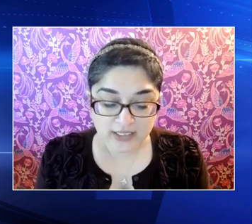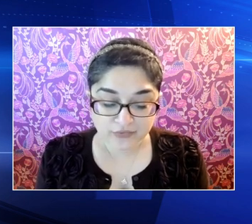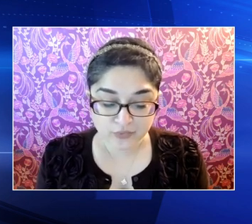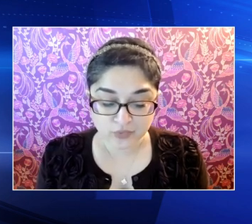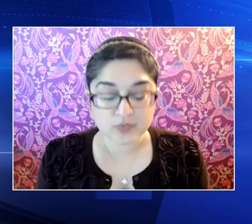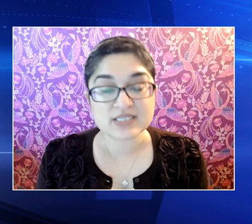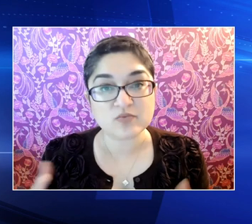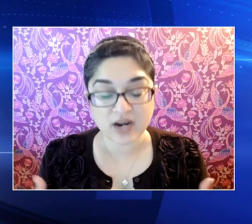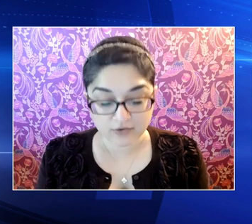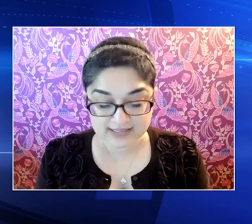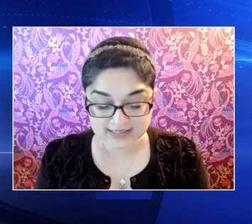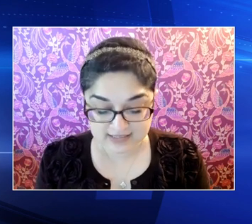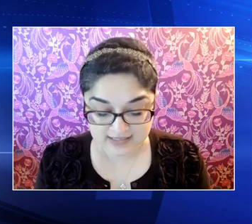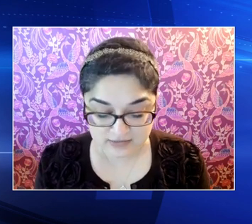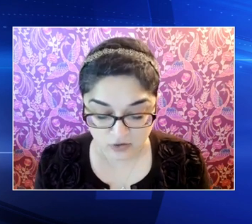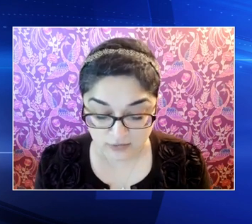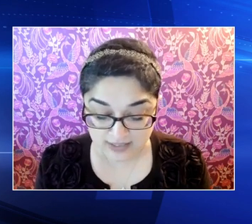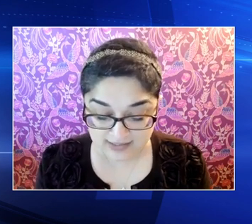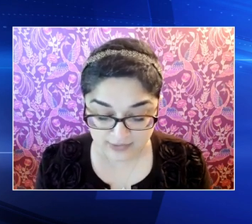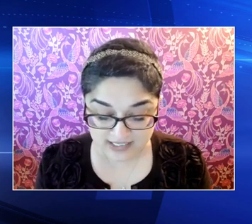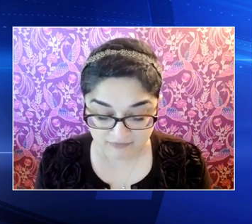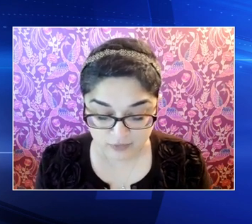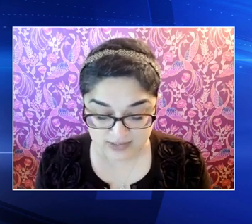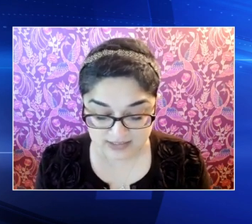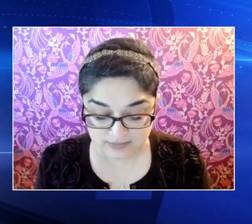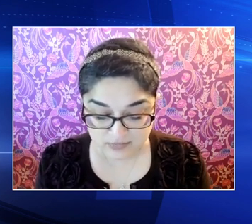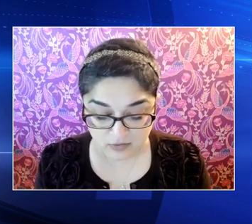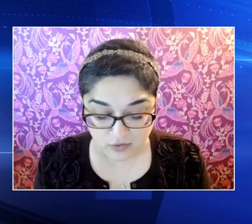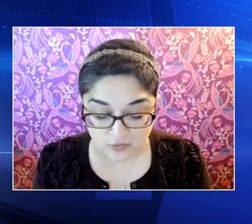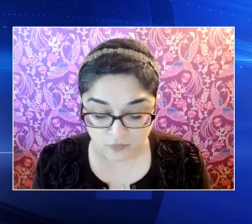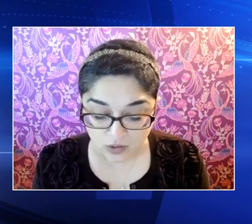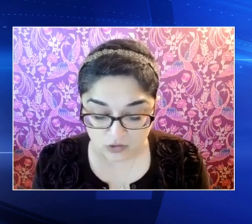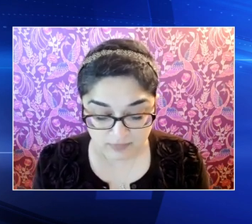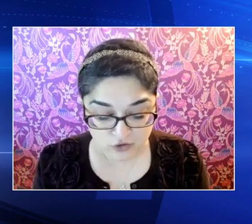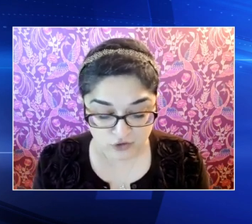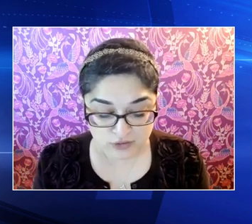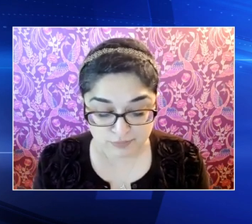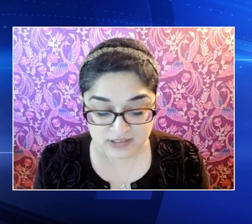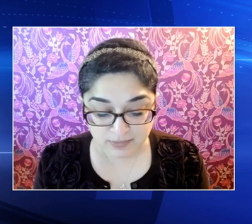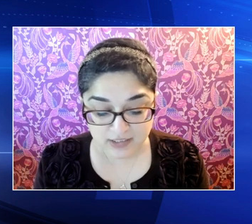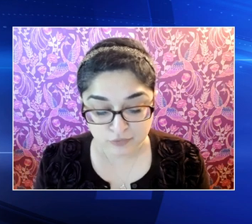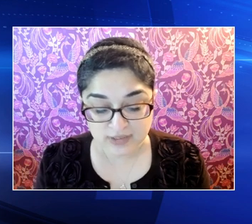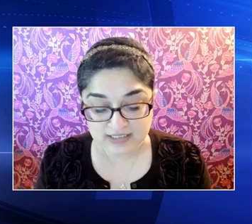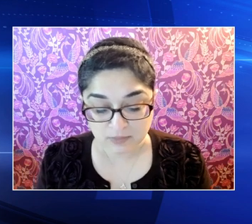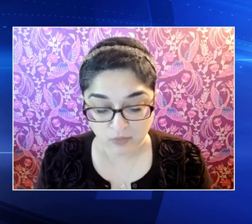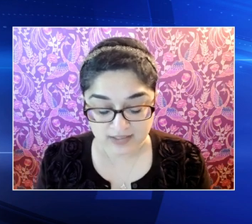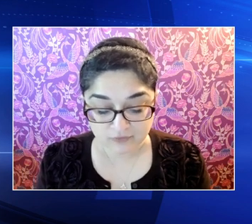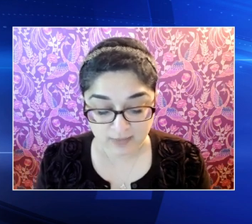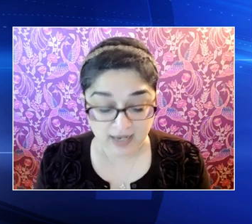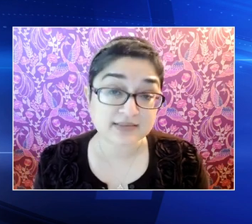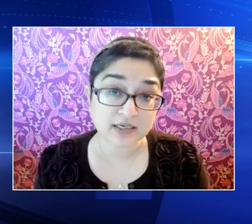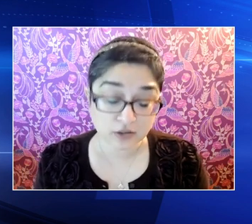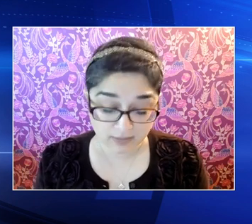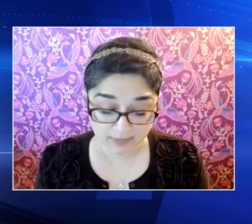To read through these varying statistics on hereditary deaf mutism, the Royal Commissioners principally drew testimony